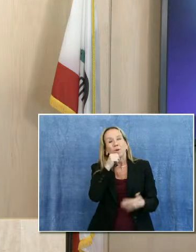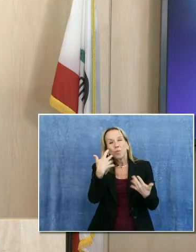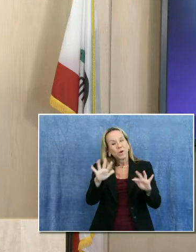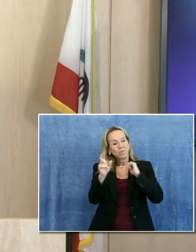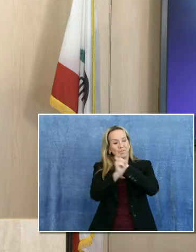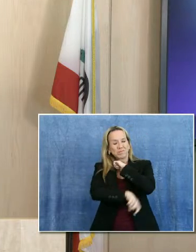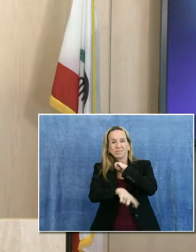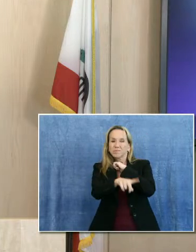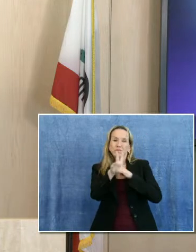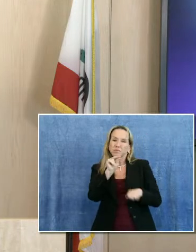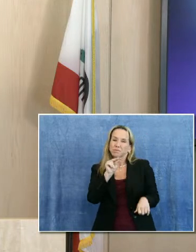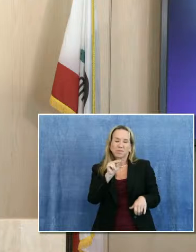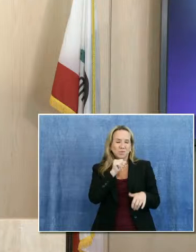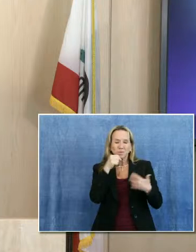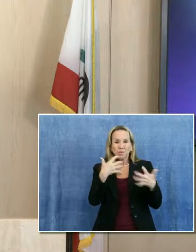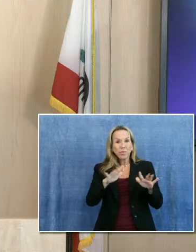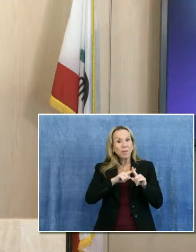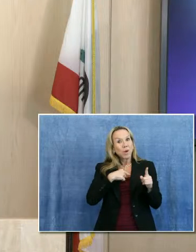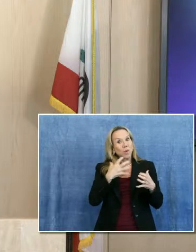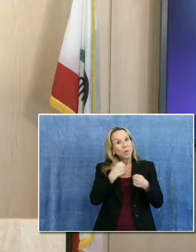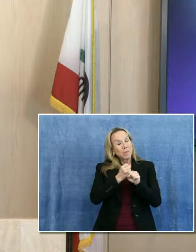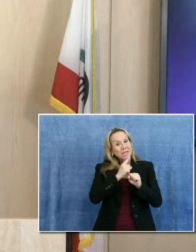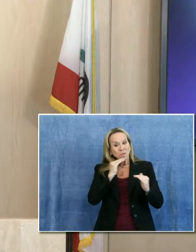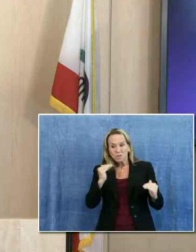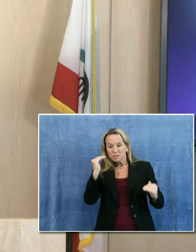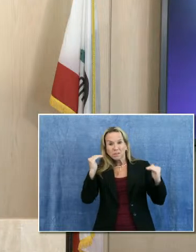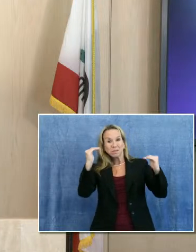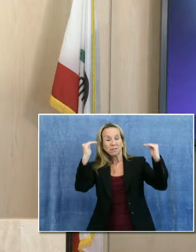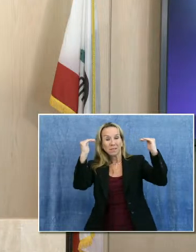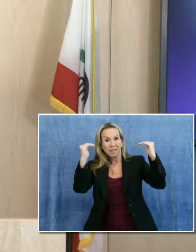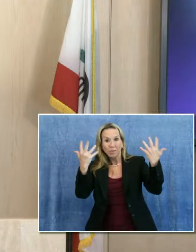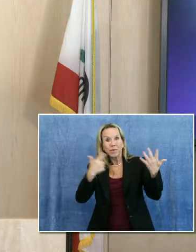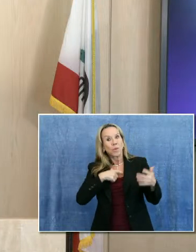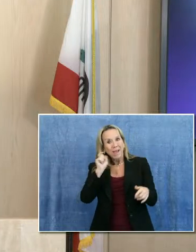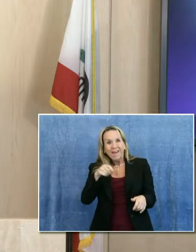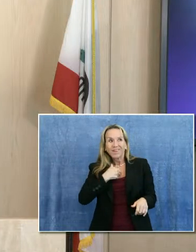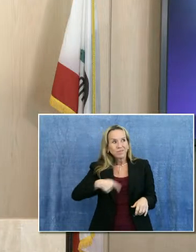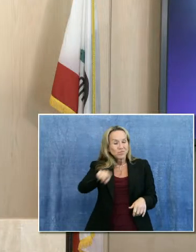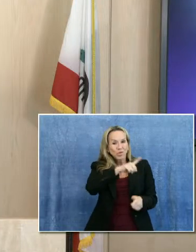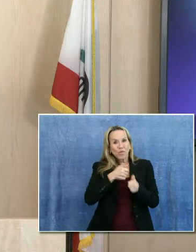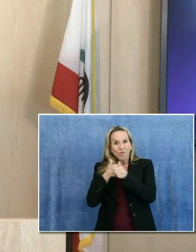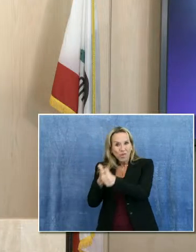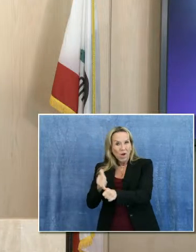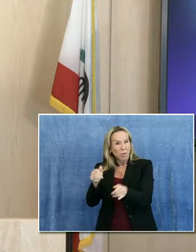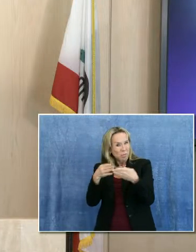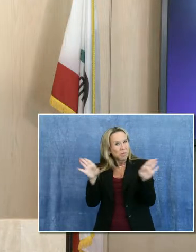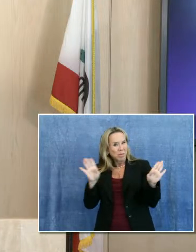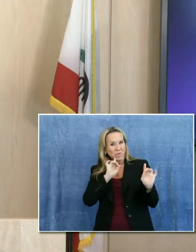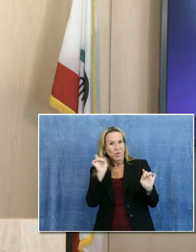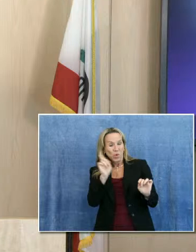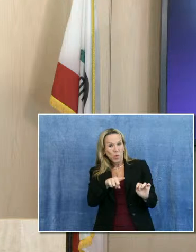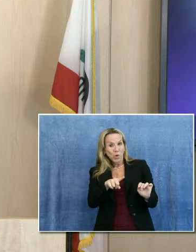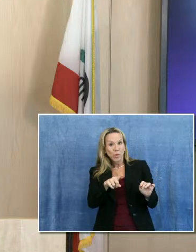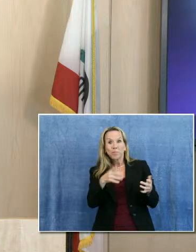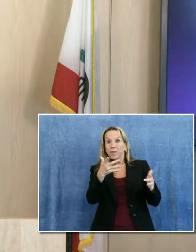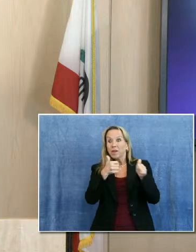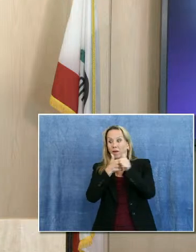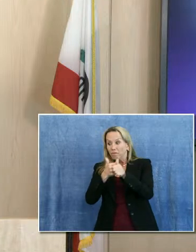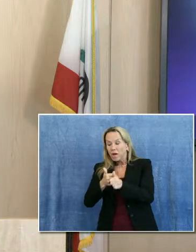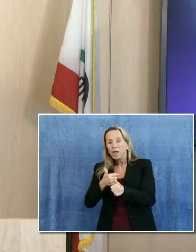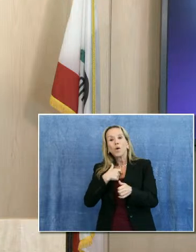realization that for our region to get where we need to get, we have to have widespread compliance with the public health orders. And that's what will allow businesses to